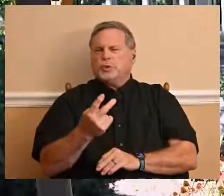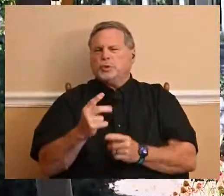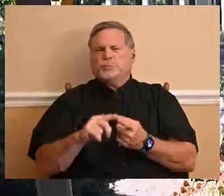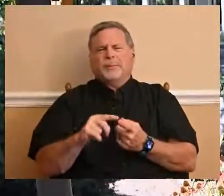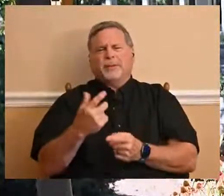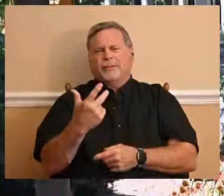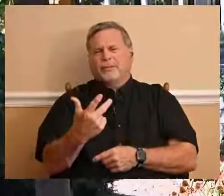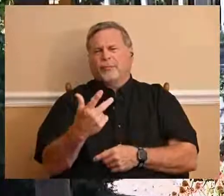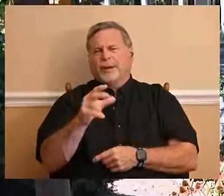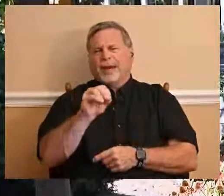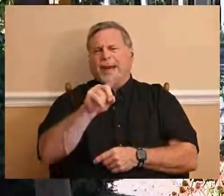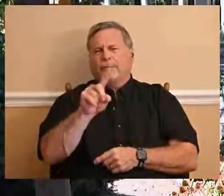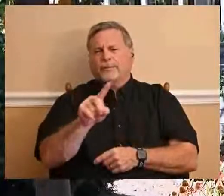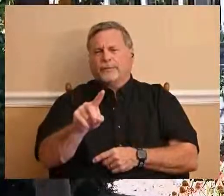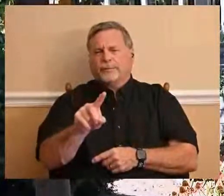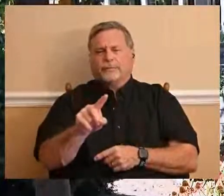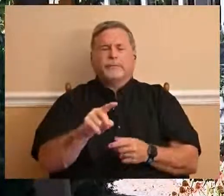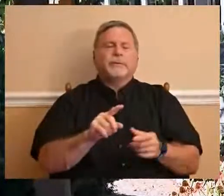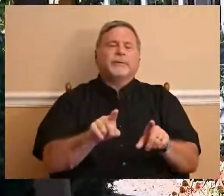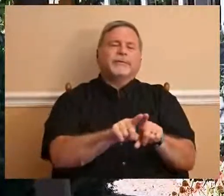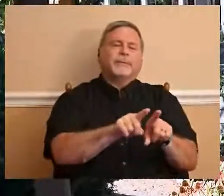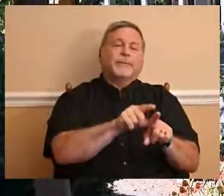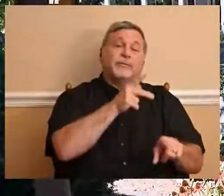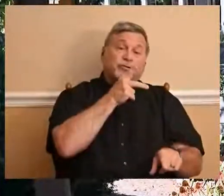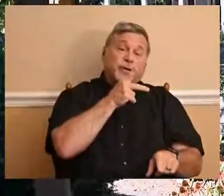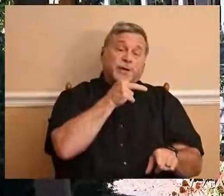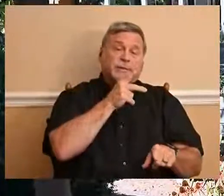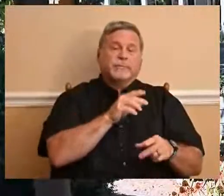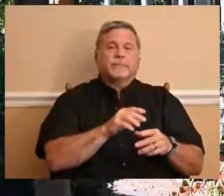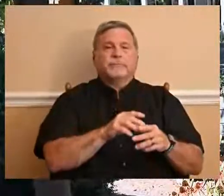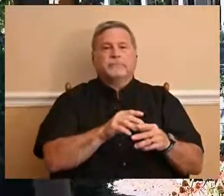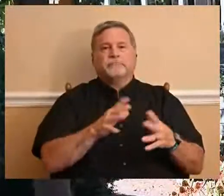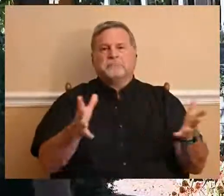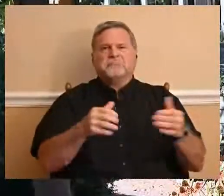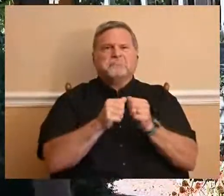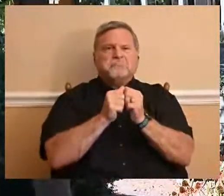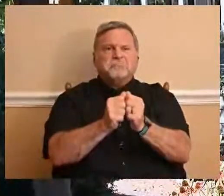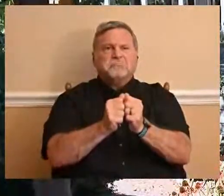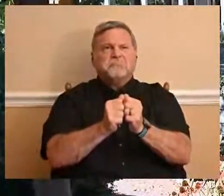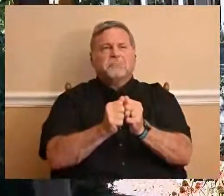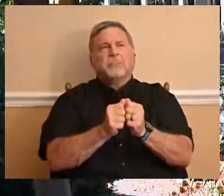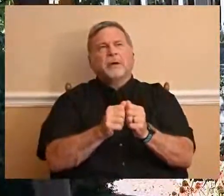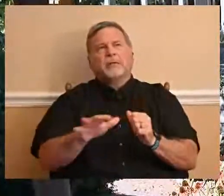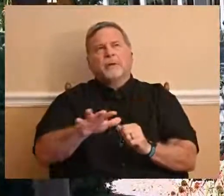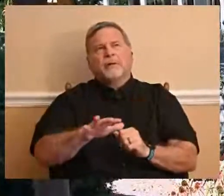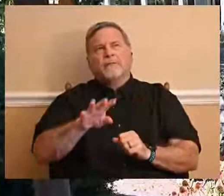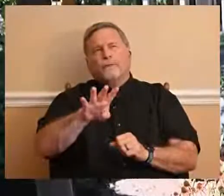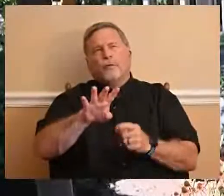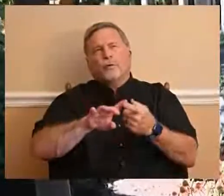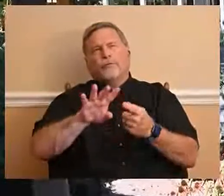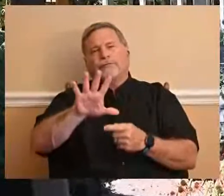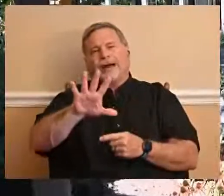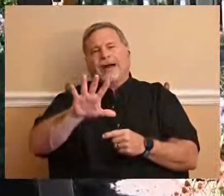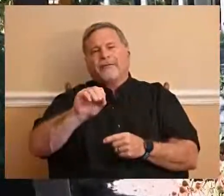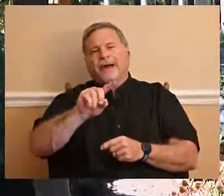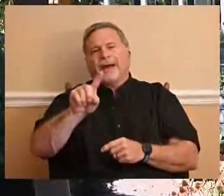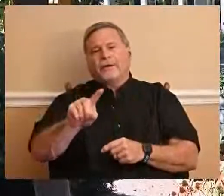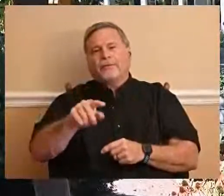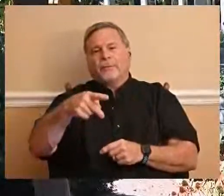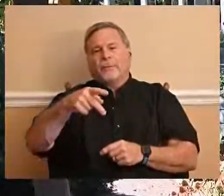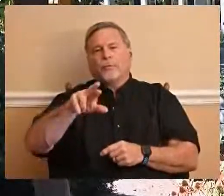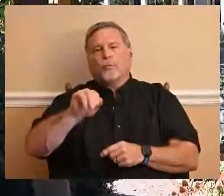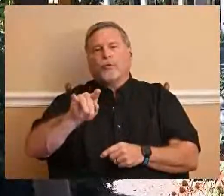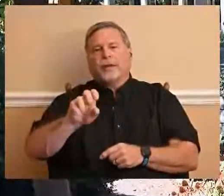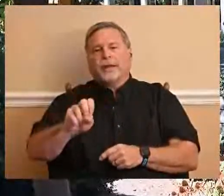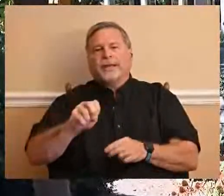max. Same thing for the chicken. Again, if we're looking at about 4 to 5 ounces of protein in a meal.